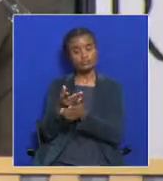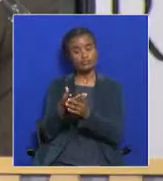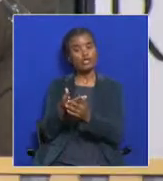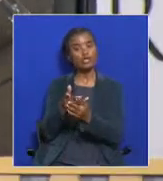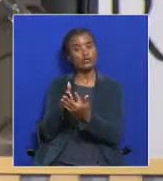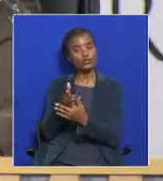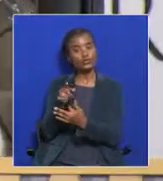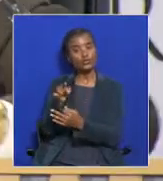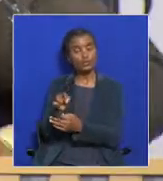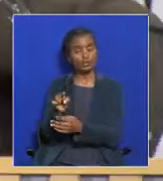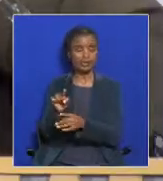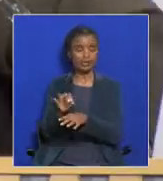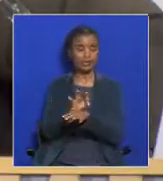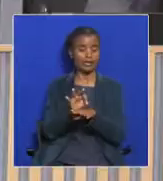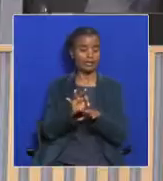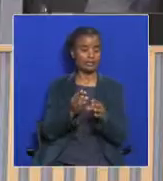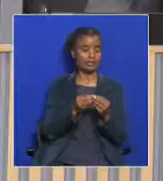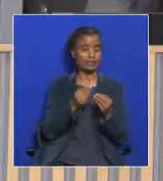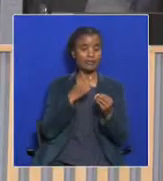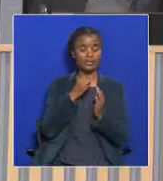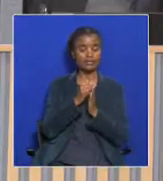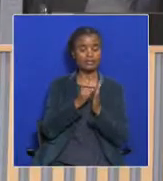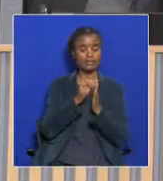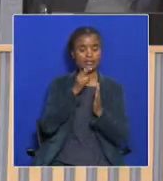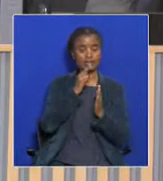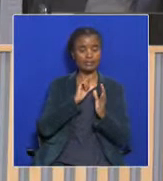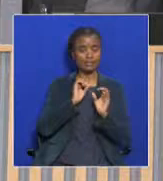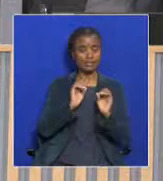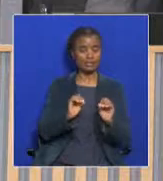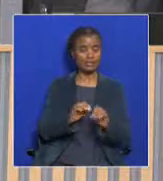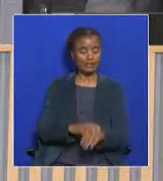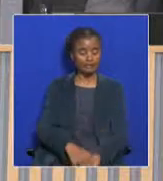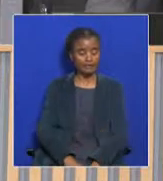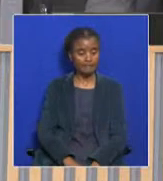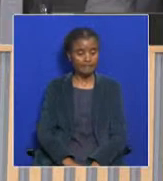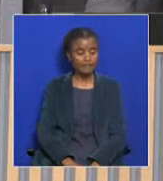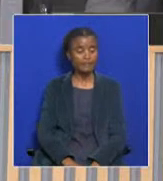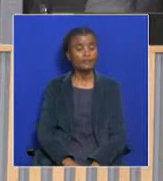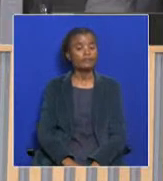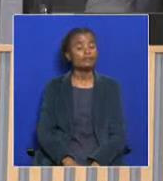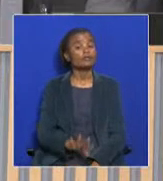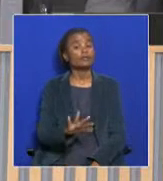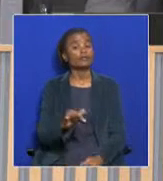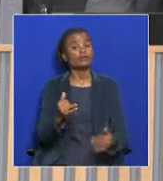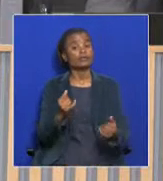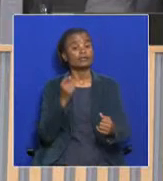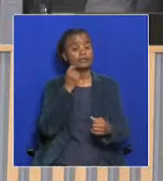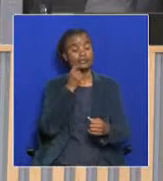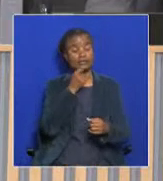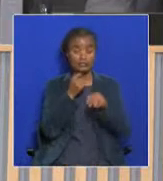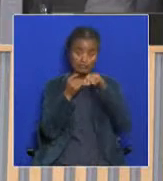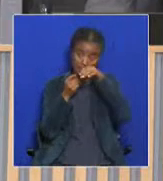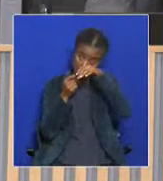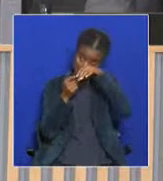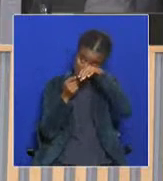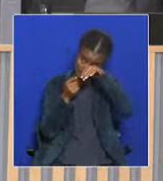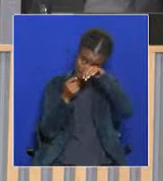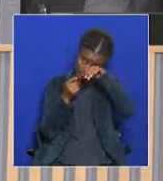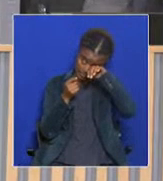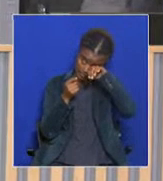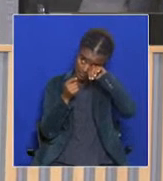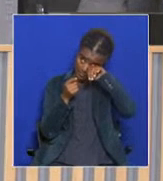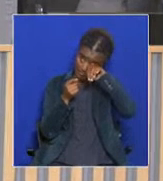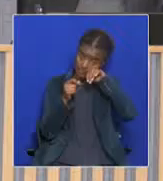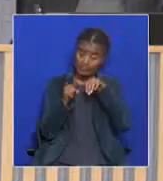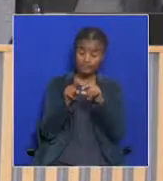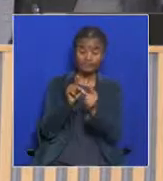me nothing. Should we infer from what you're saying that she wasn't asked about the 1st of July, that's why